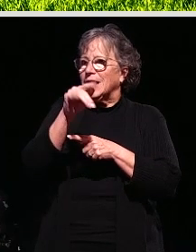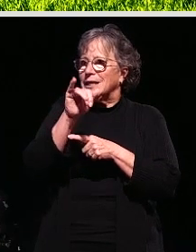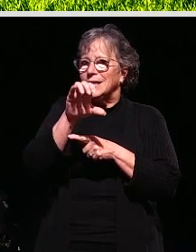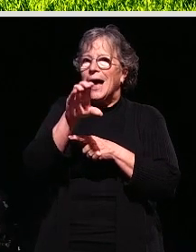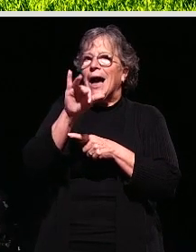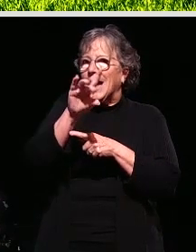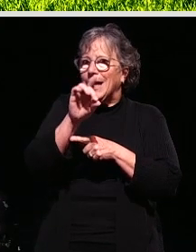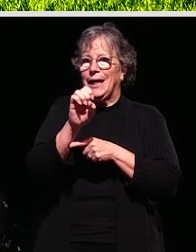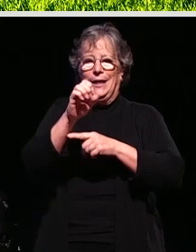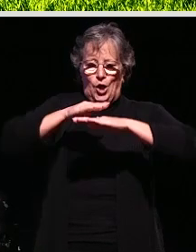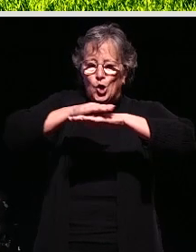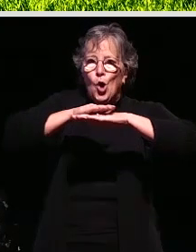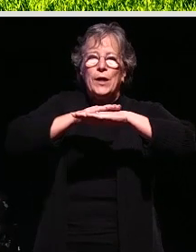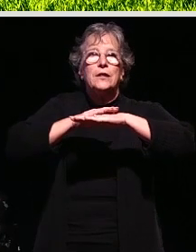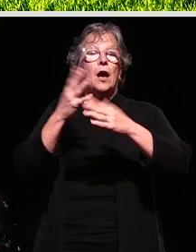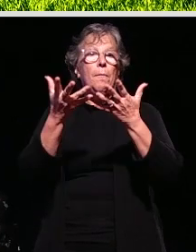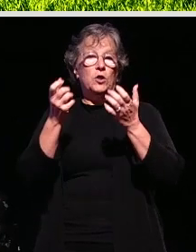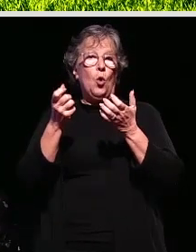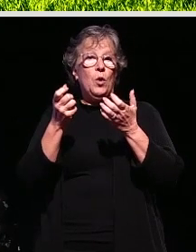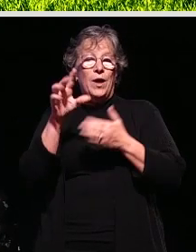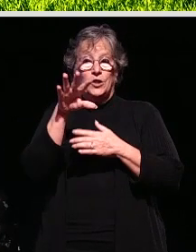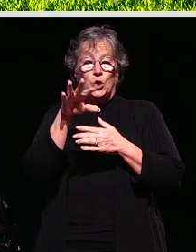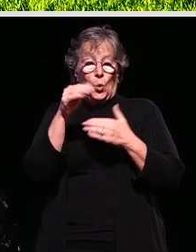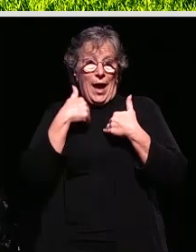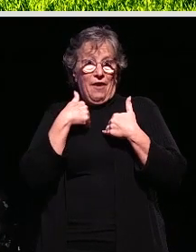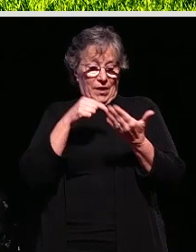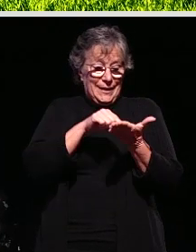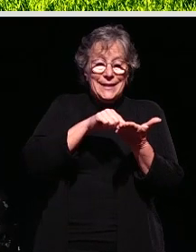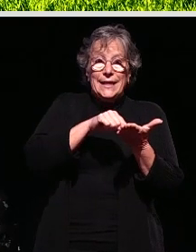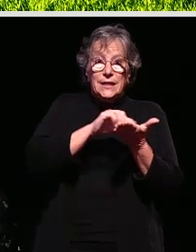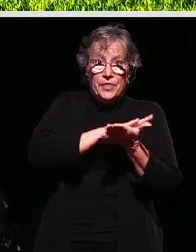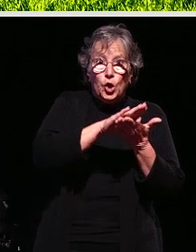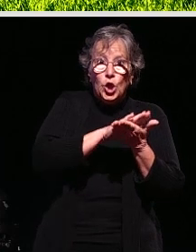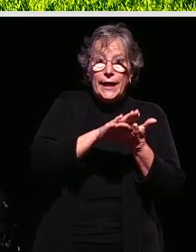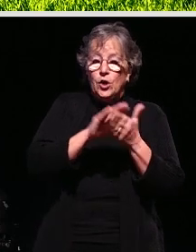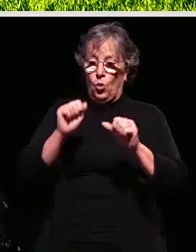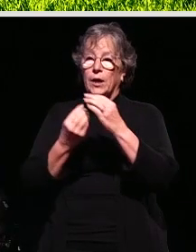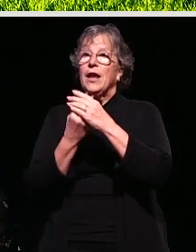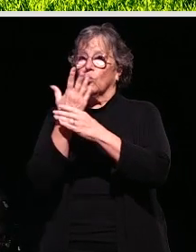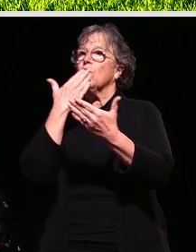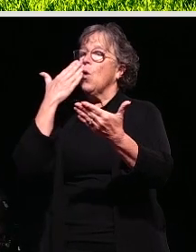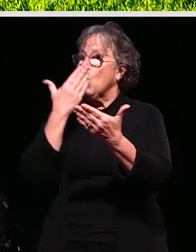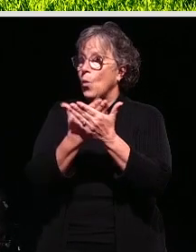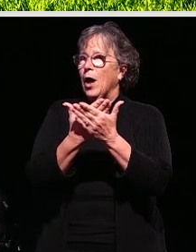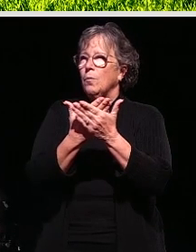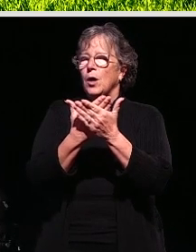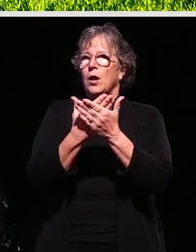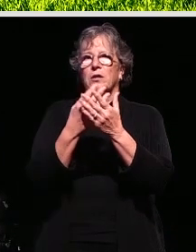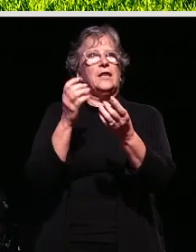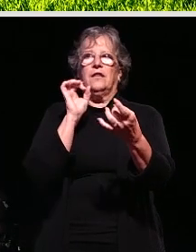to choose between seeds that are clean or seeds that can germinate well. This has been a consistent feedback point we've heard from customers for